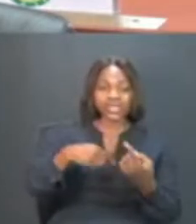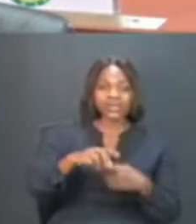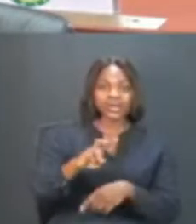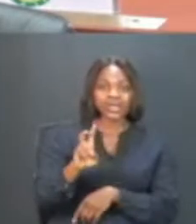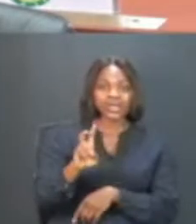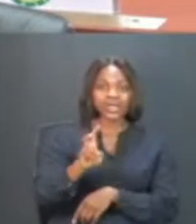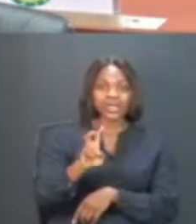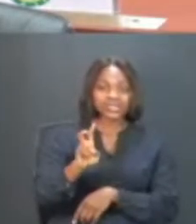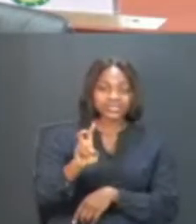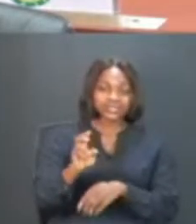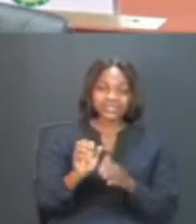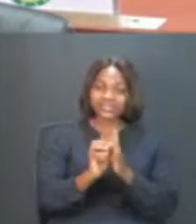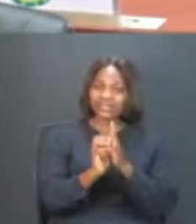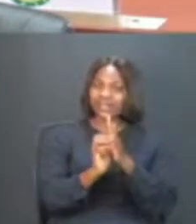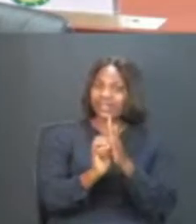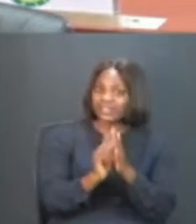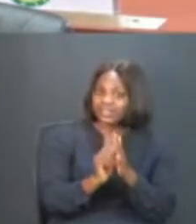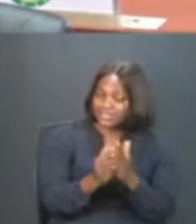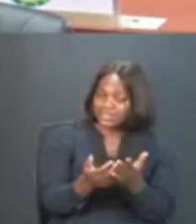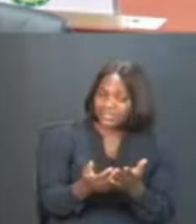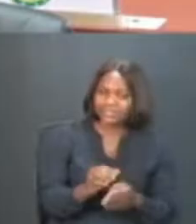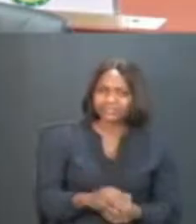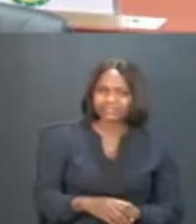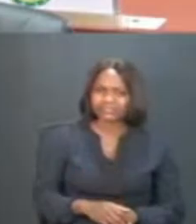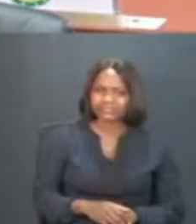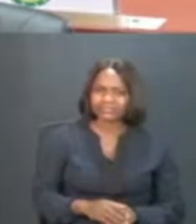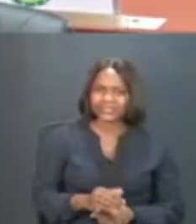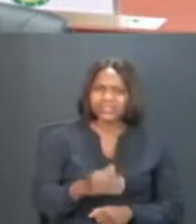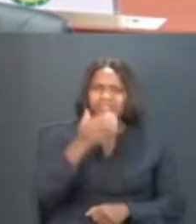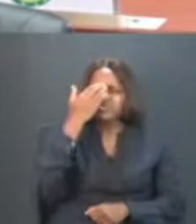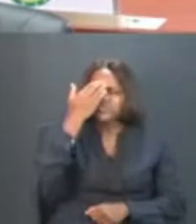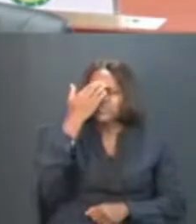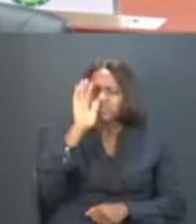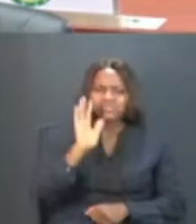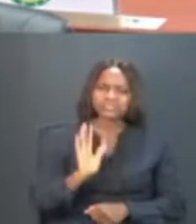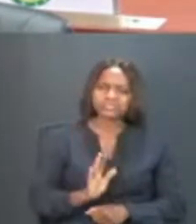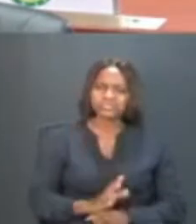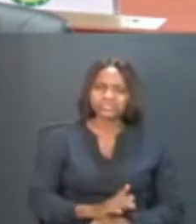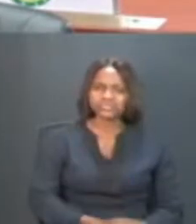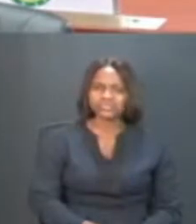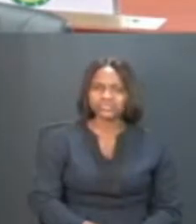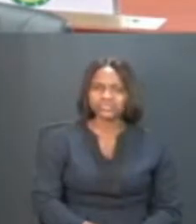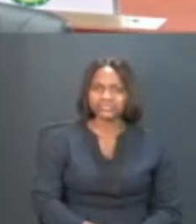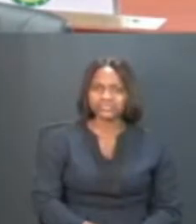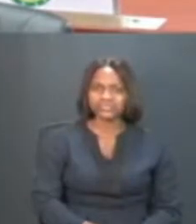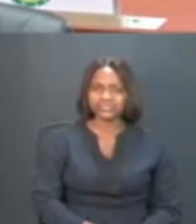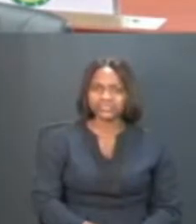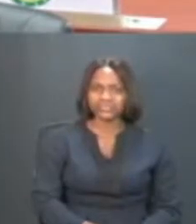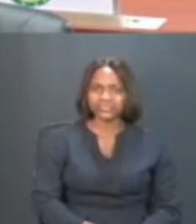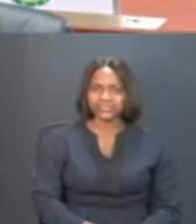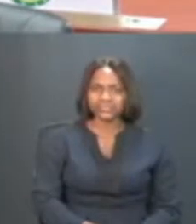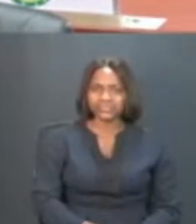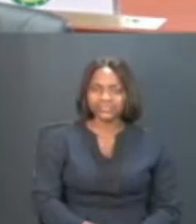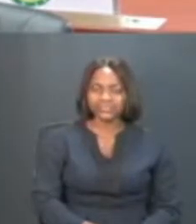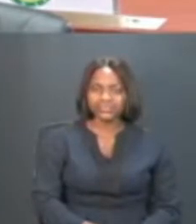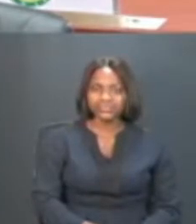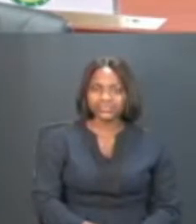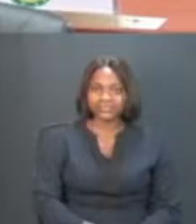cancer, does not even know about it. So, Mr. Speaker,